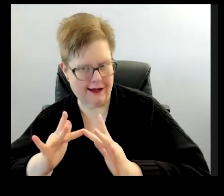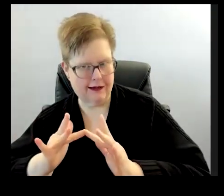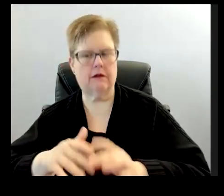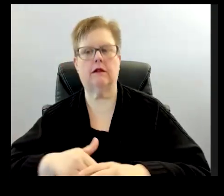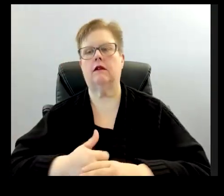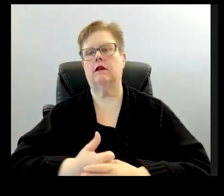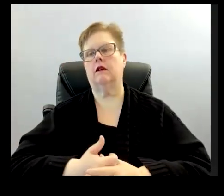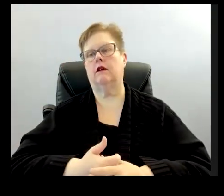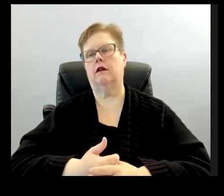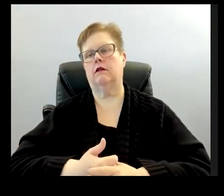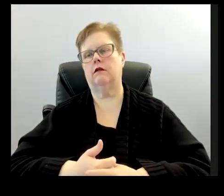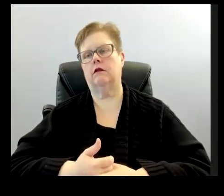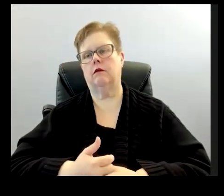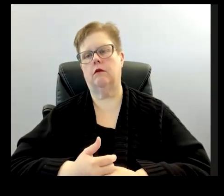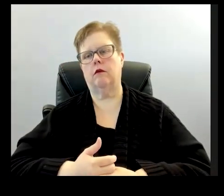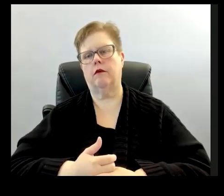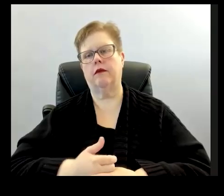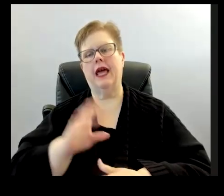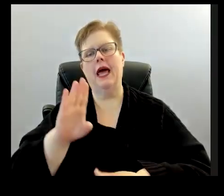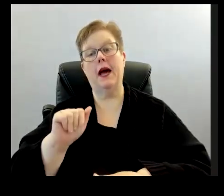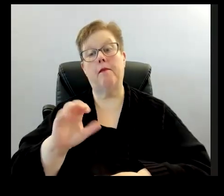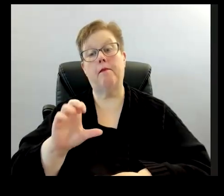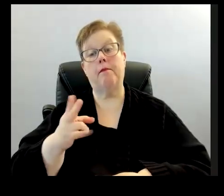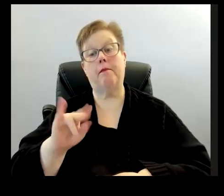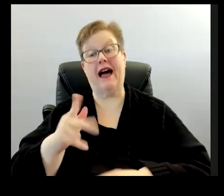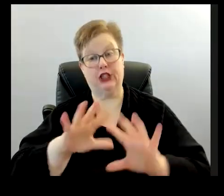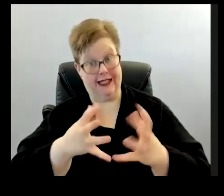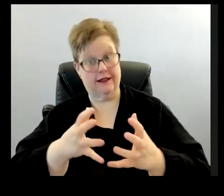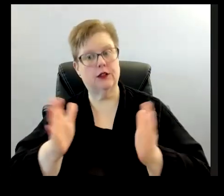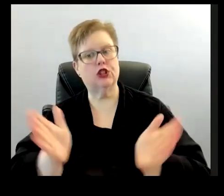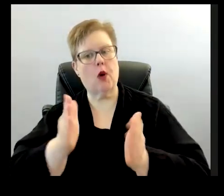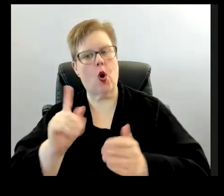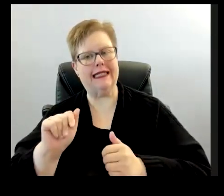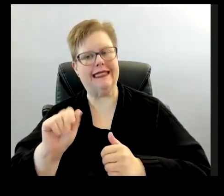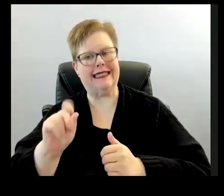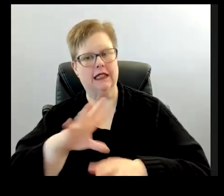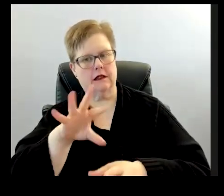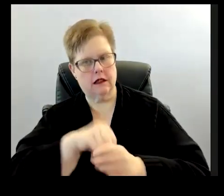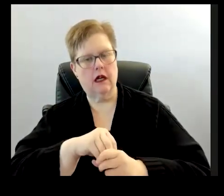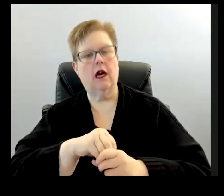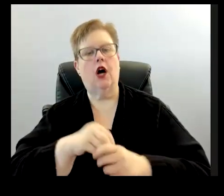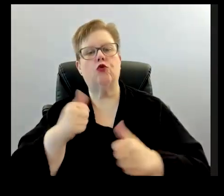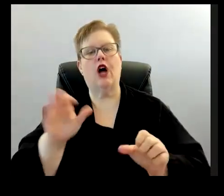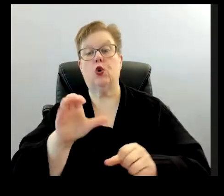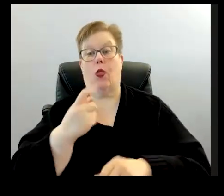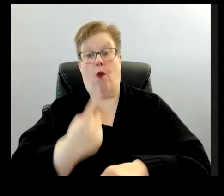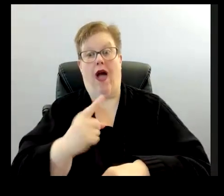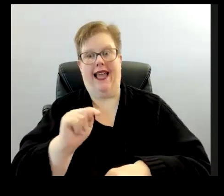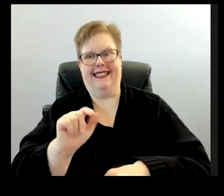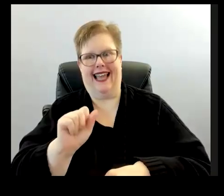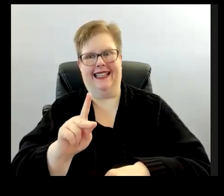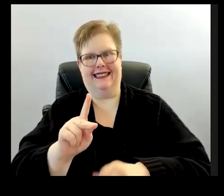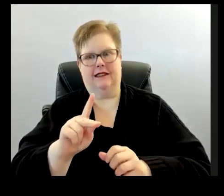Um, so batching small tasks and trying to do that full task at once when you have the